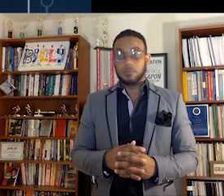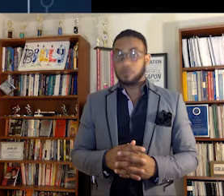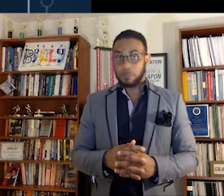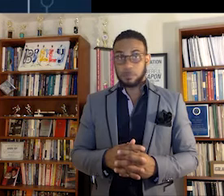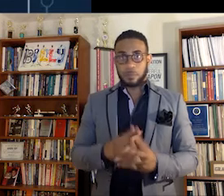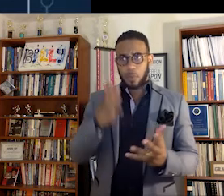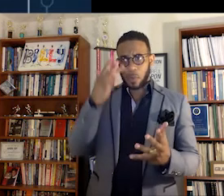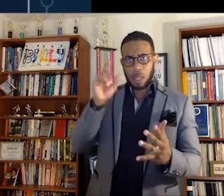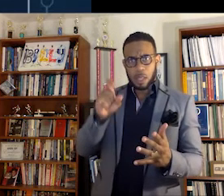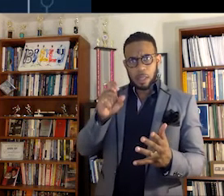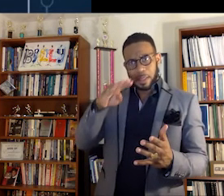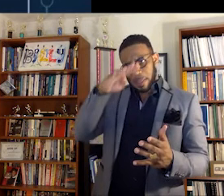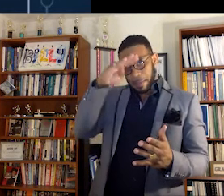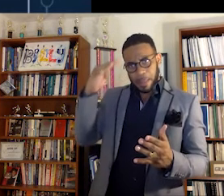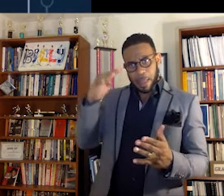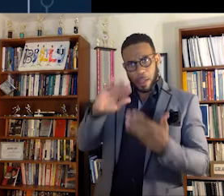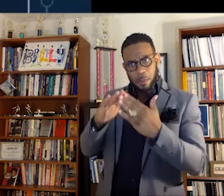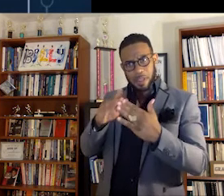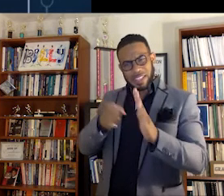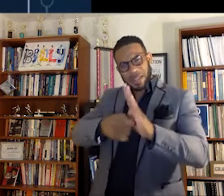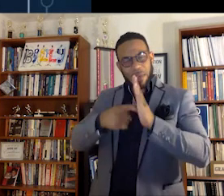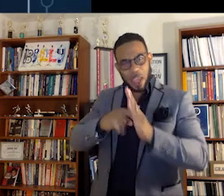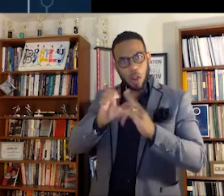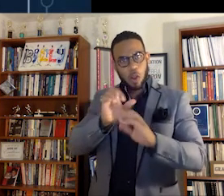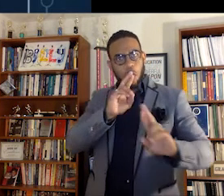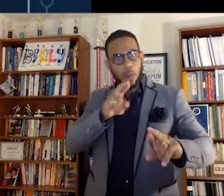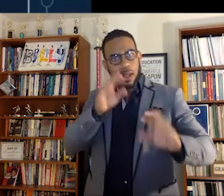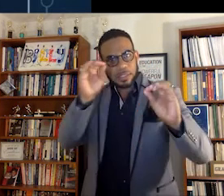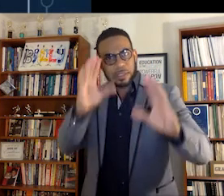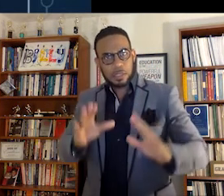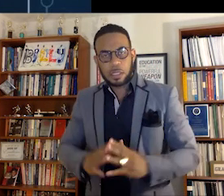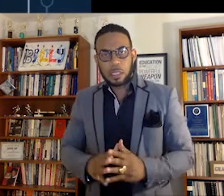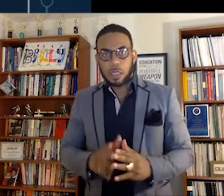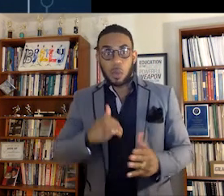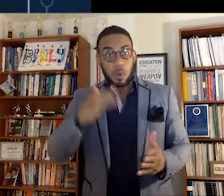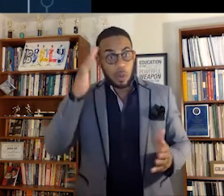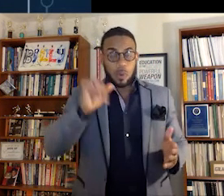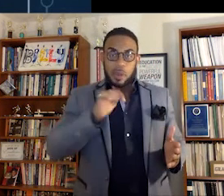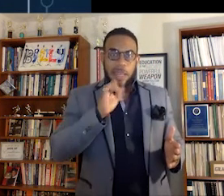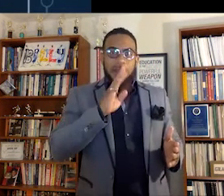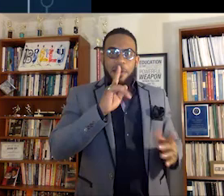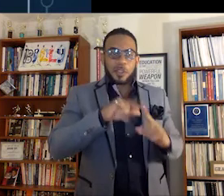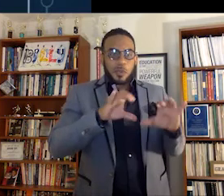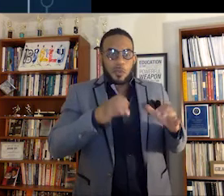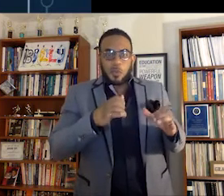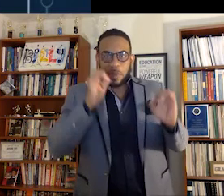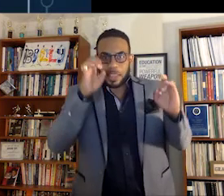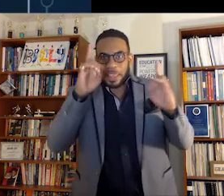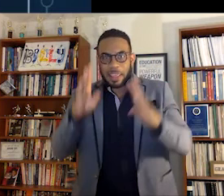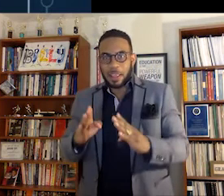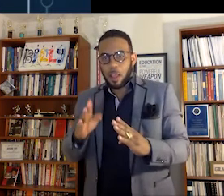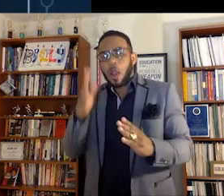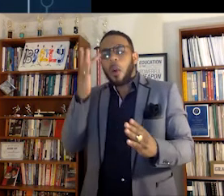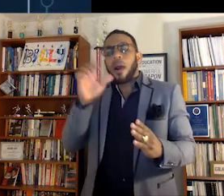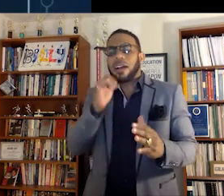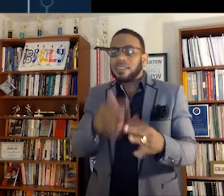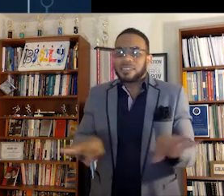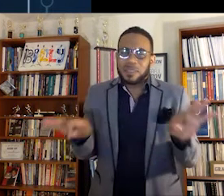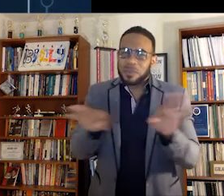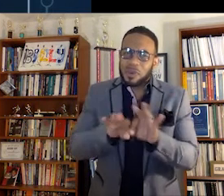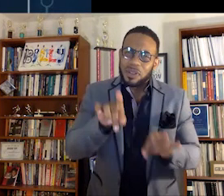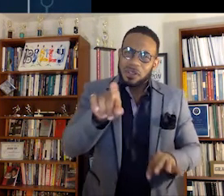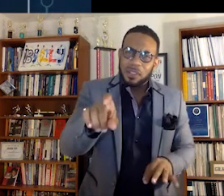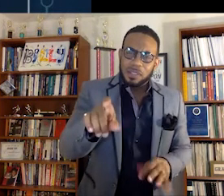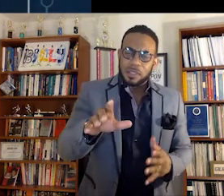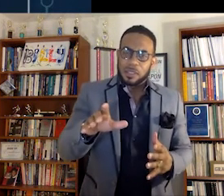So why should the Black community demand culturally responsive teaching? So we know that we're not speaking to a group of educators. So why is this so